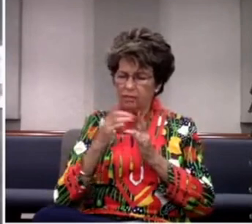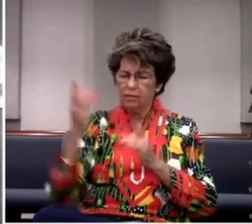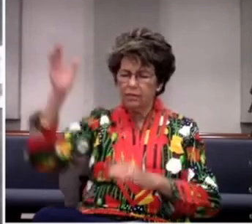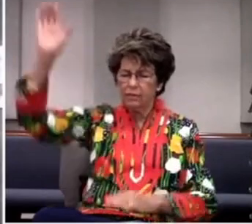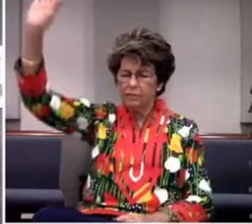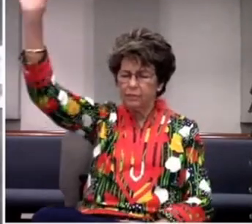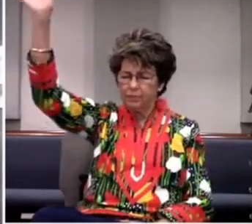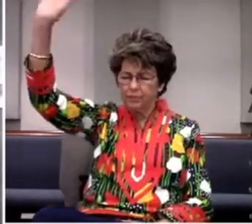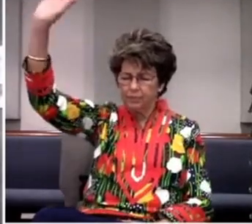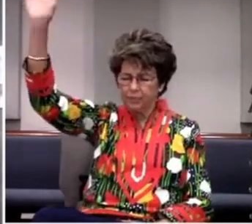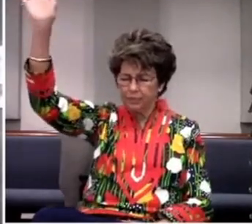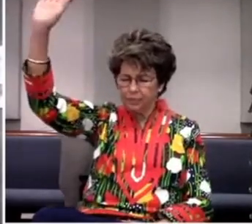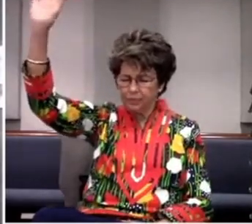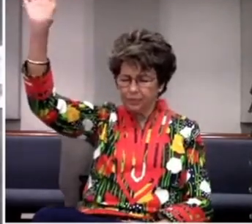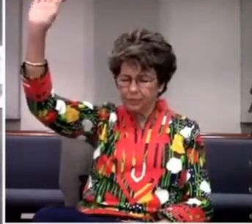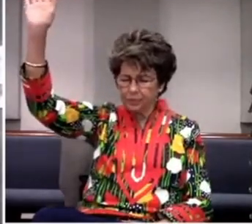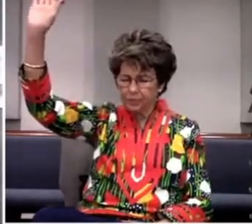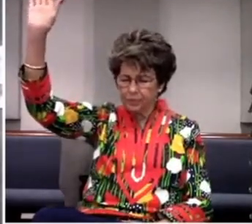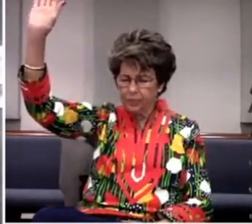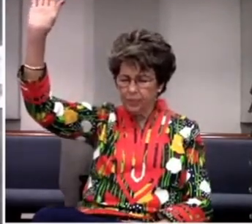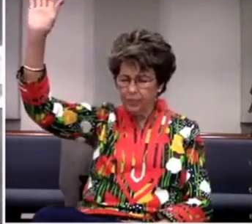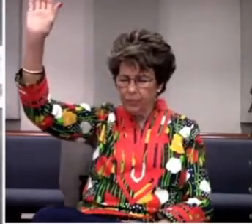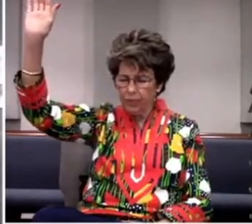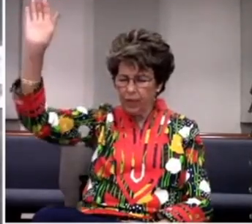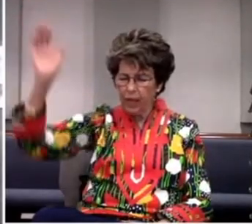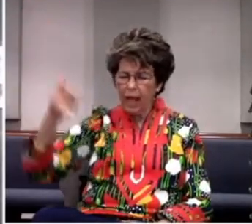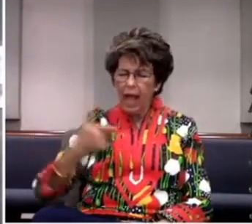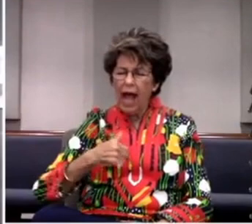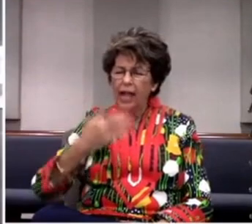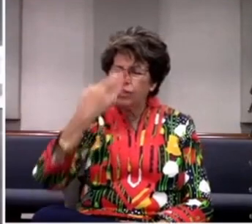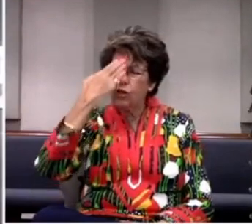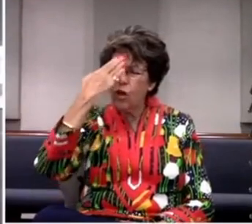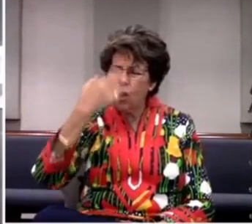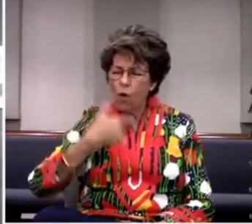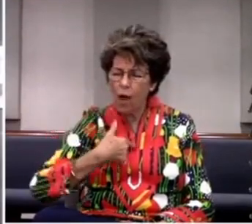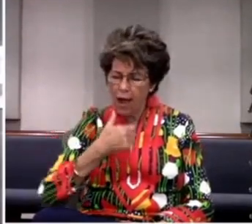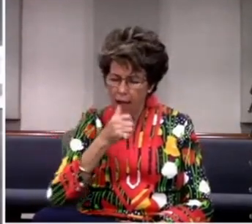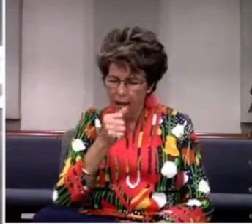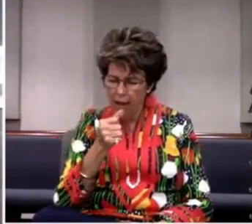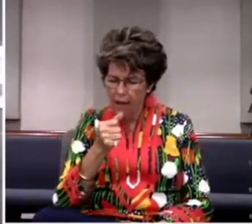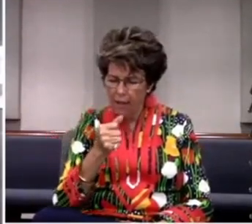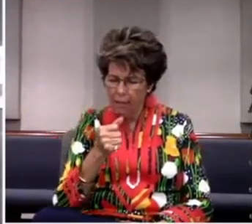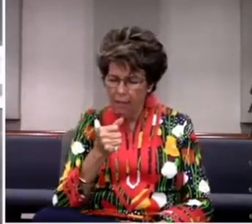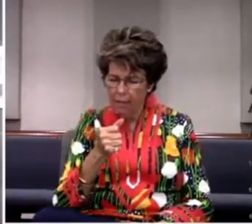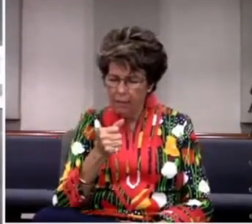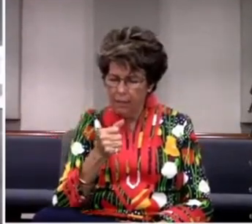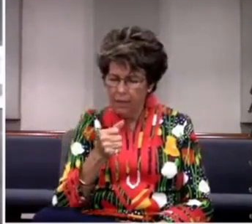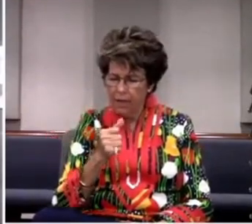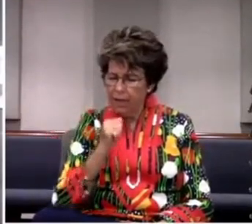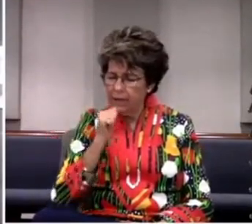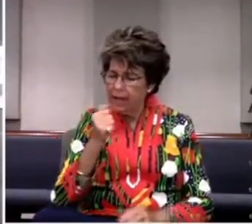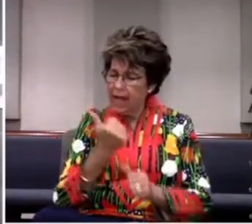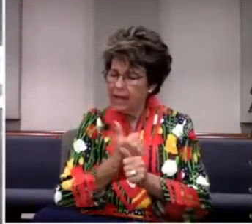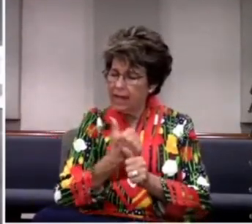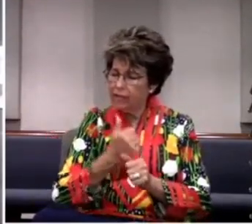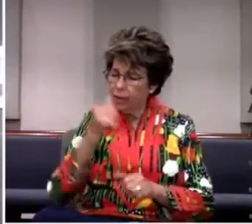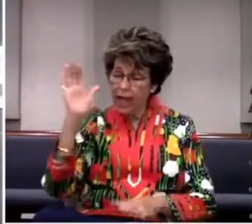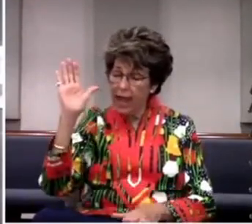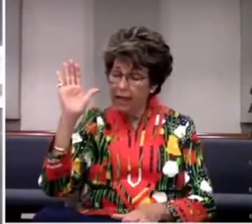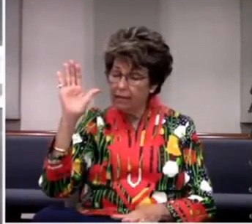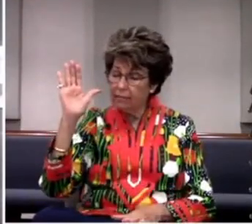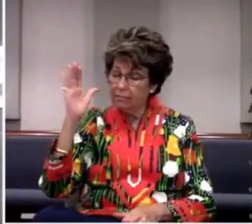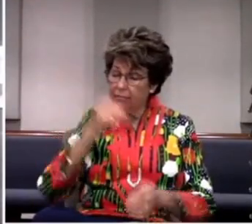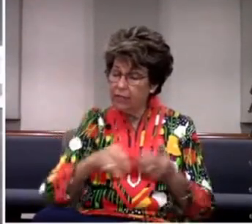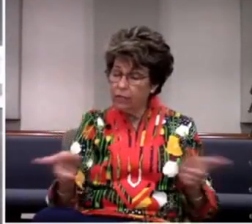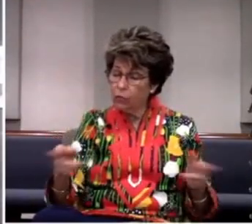that? Pastor, I've accepted Christ as my Lord and Savior. I know I have. All right, you can put it down. Not every hand in the room. So if